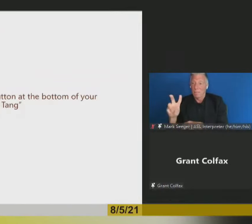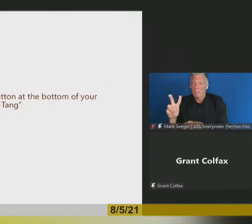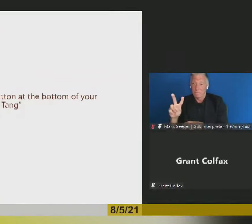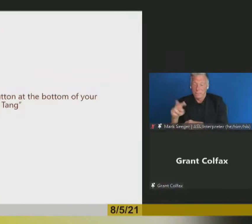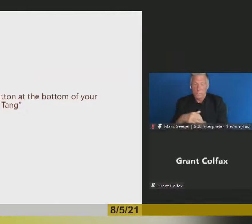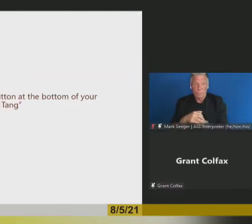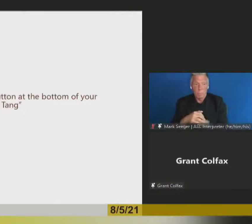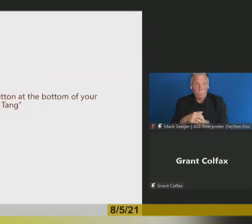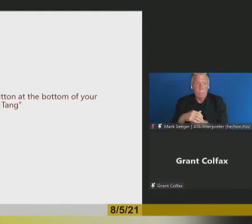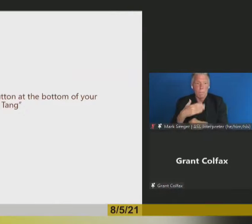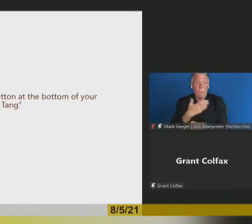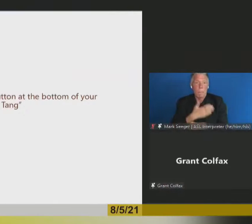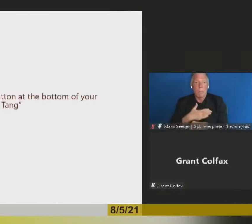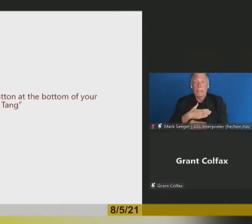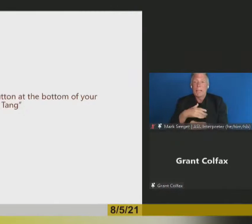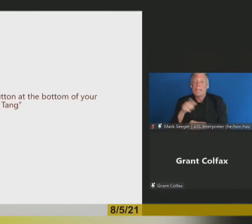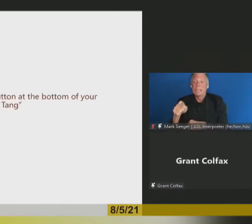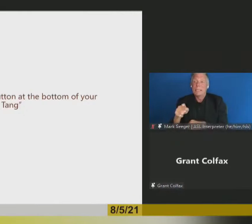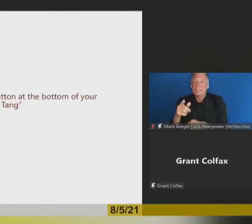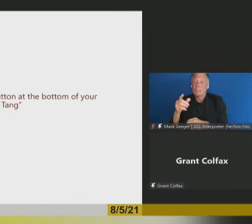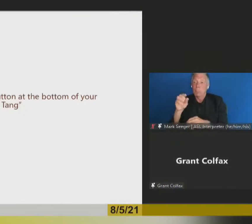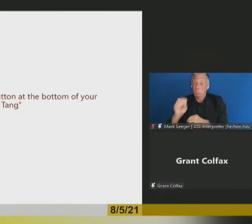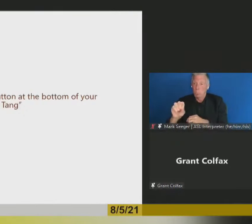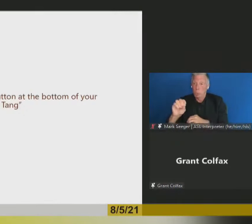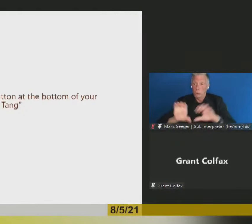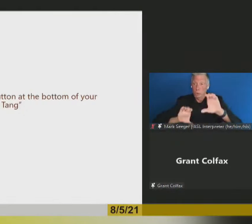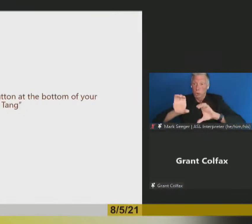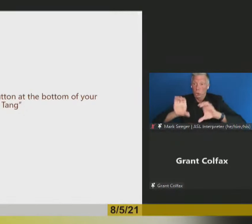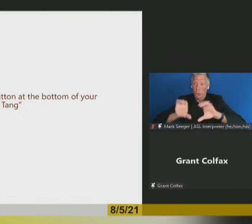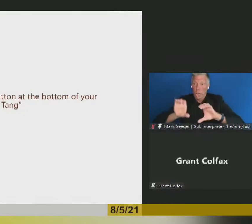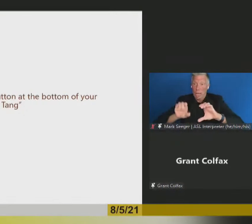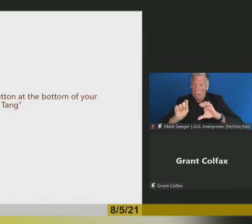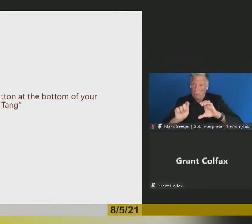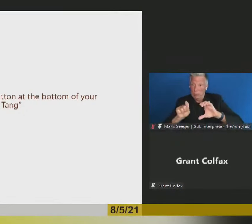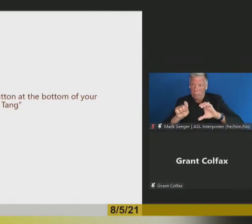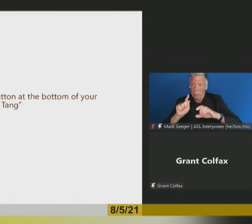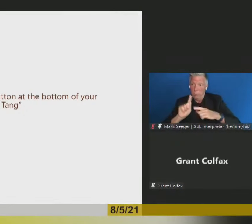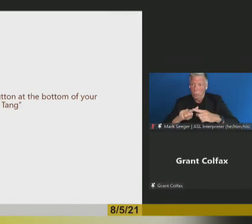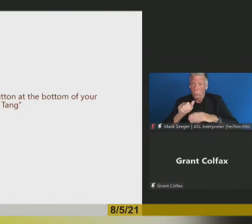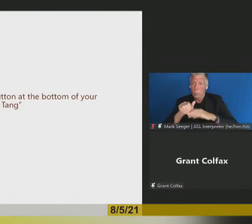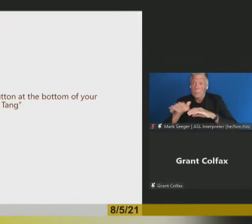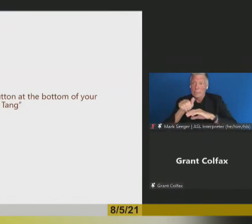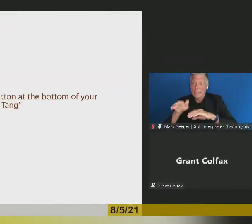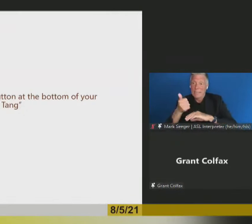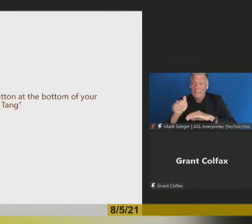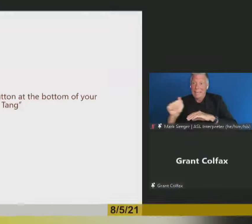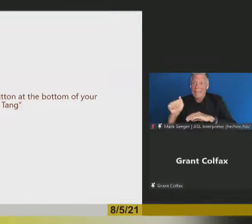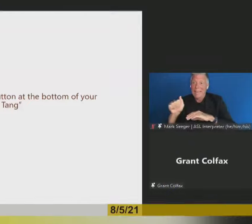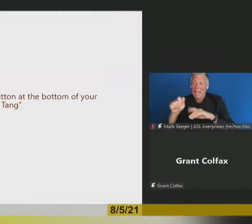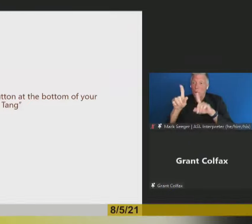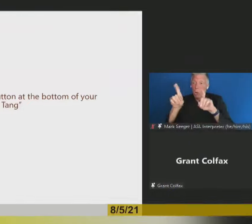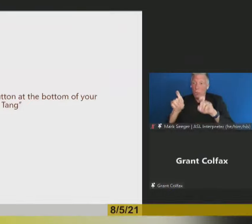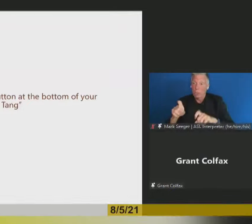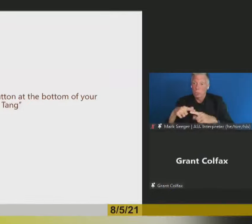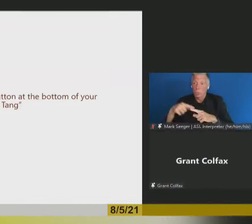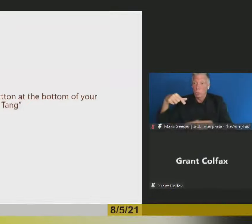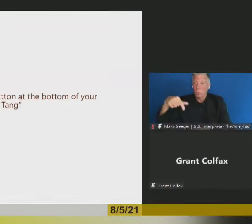Please select the chat button at the bottom of your screen to send any question to Q&A